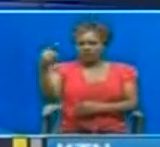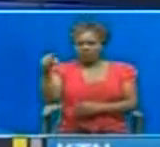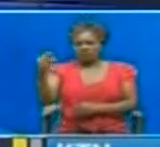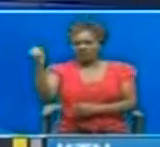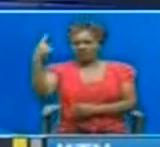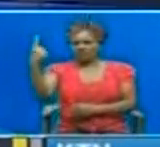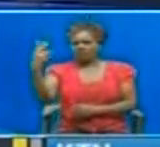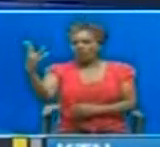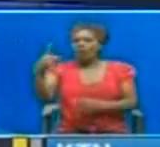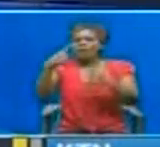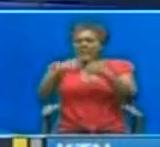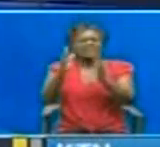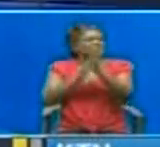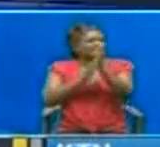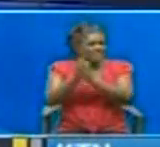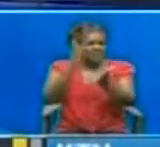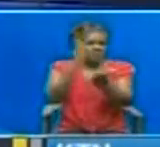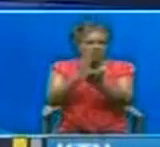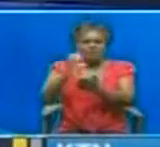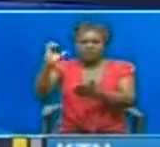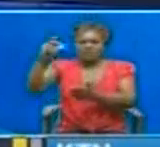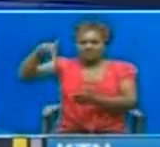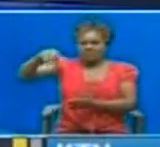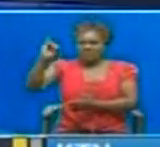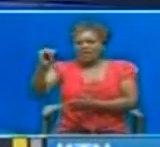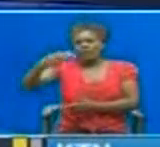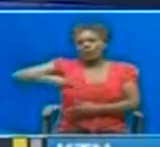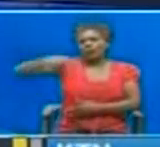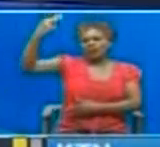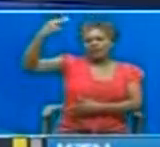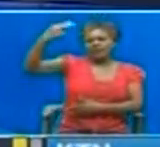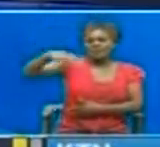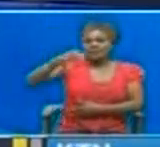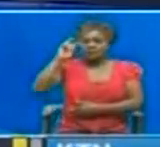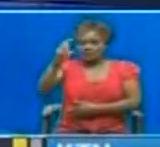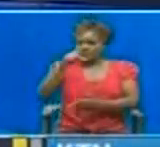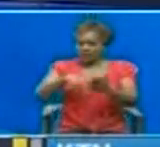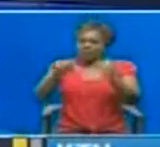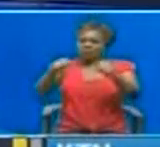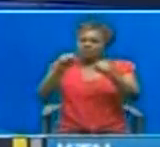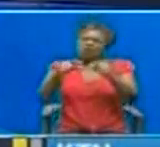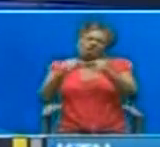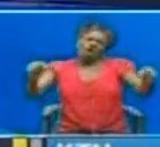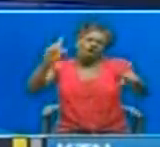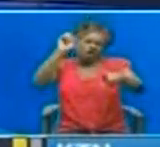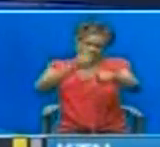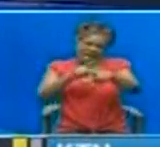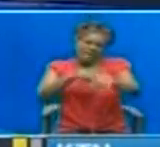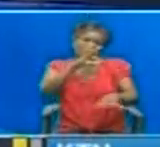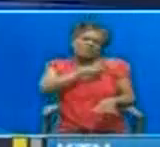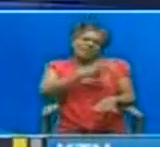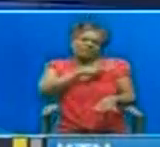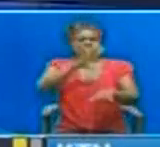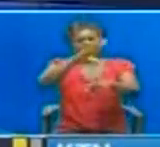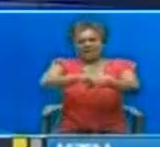521.54. But this is what is most interesting. The CPI actually went up, and observers say that it could take a while for us to actually feel the